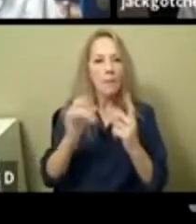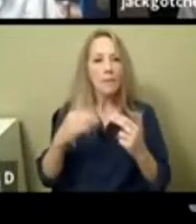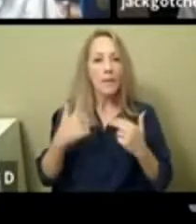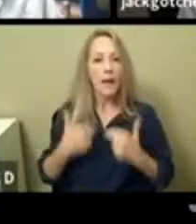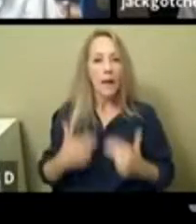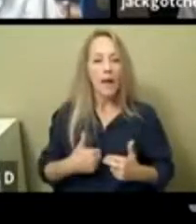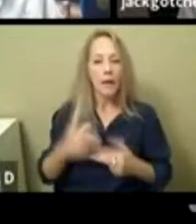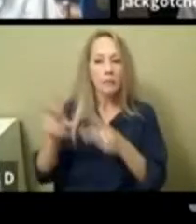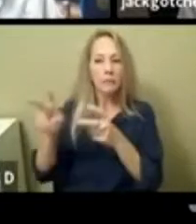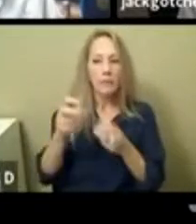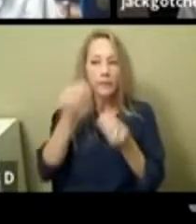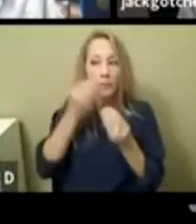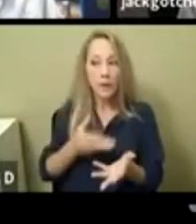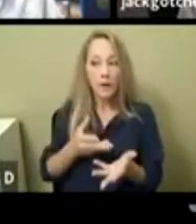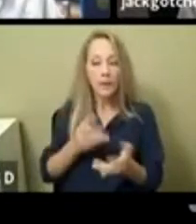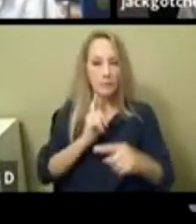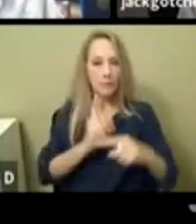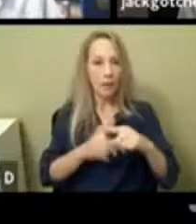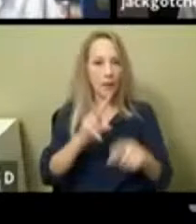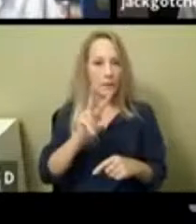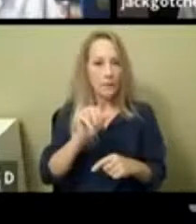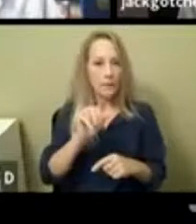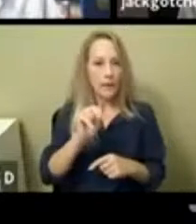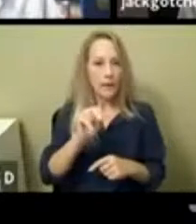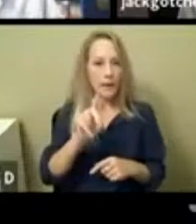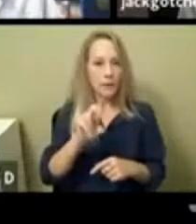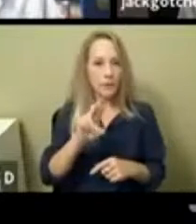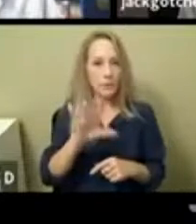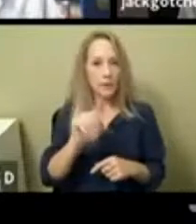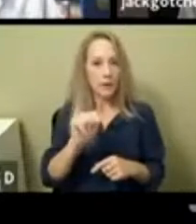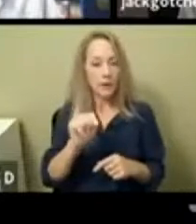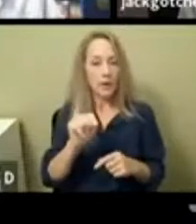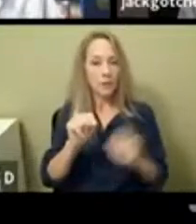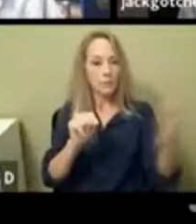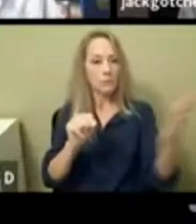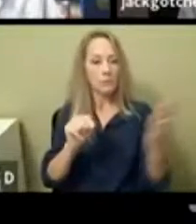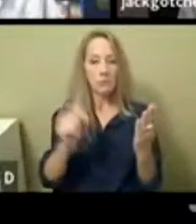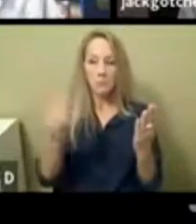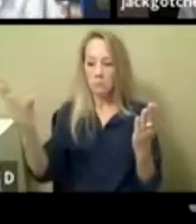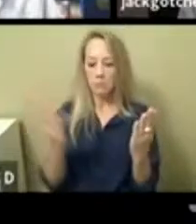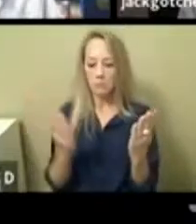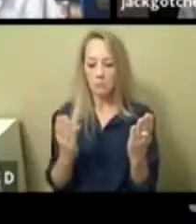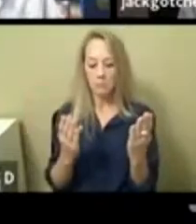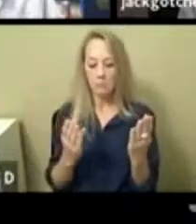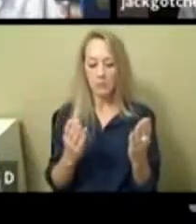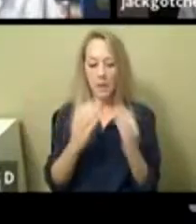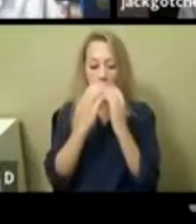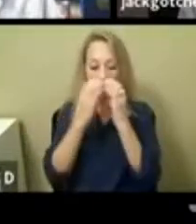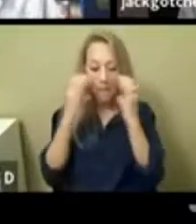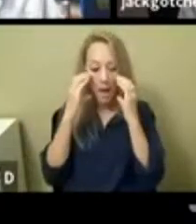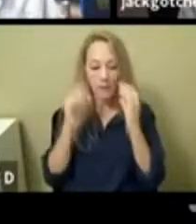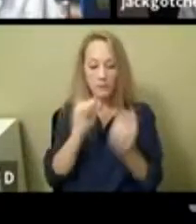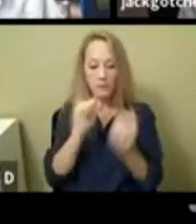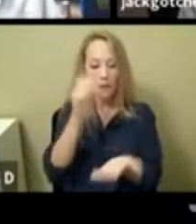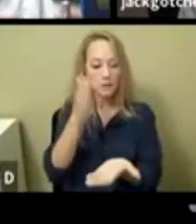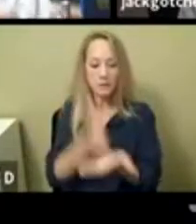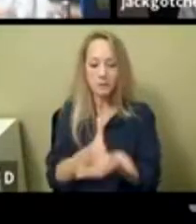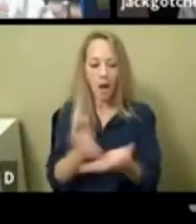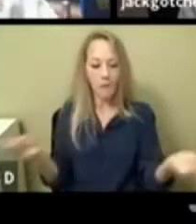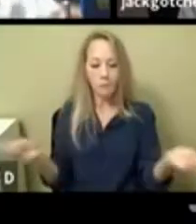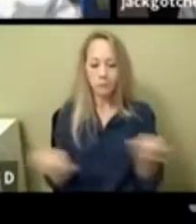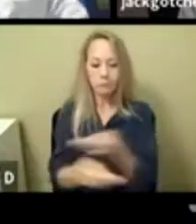Vanderbilt data, demonstrating how masks, they don't stop the transmission, but they certainly flatten it and slow